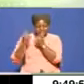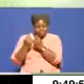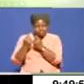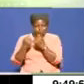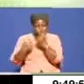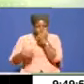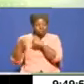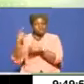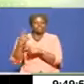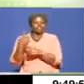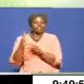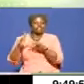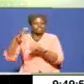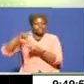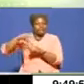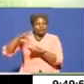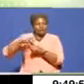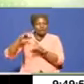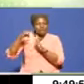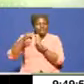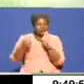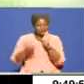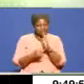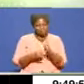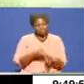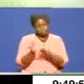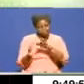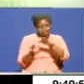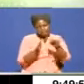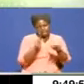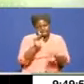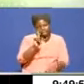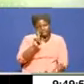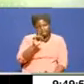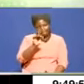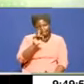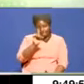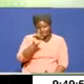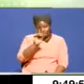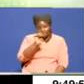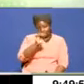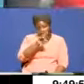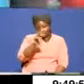season. Meanwhile, KCB's Derek Ongara was named the best player of the month of June.